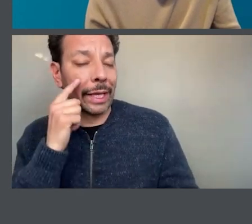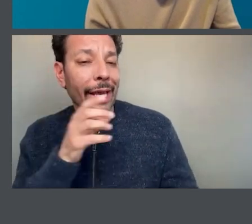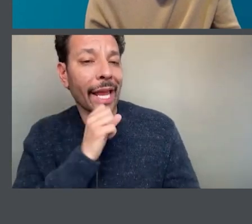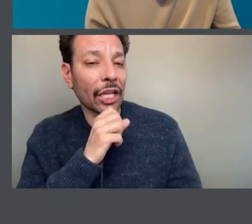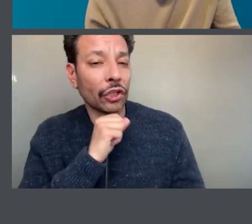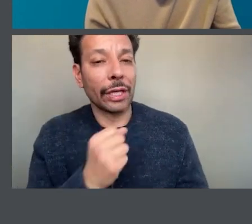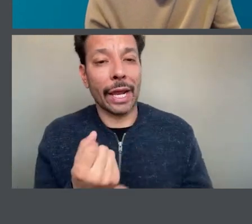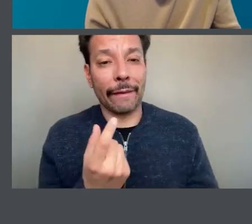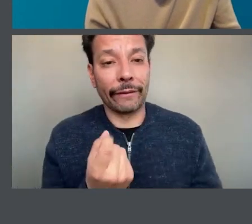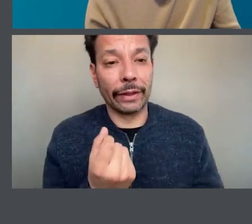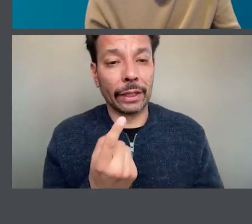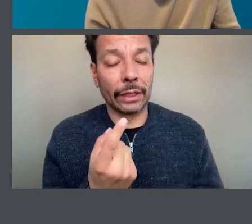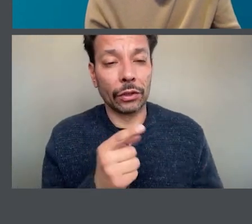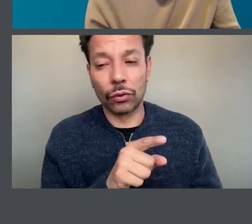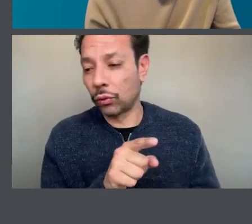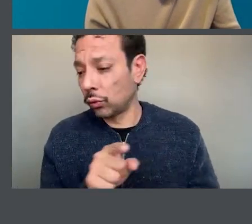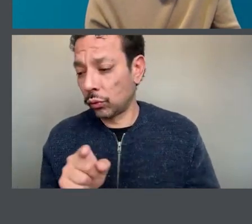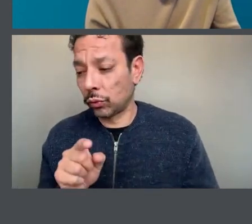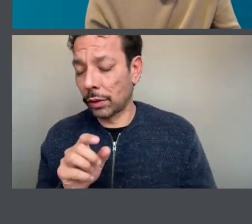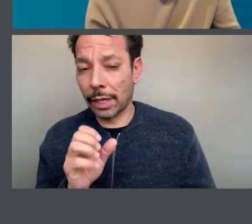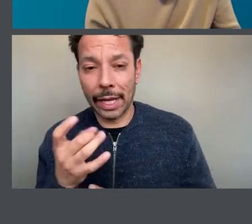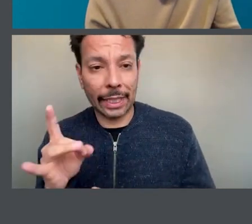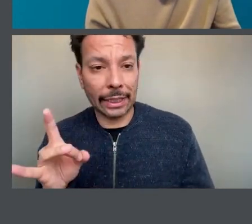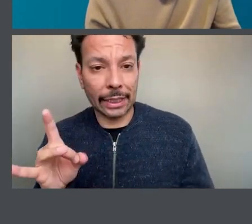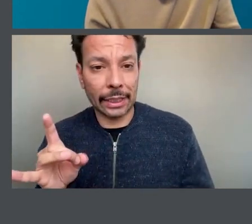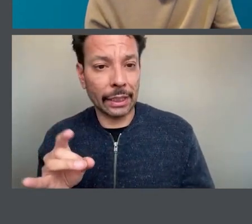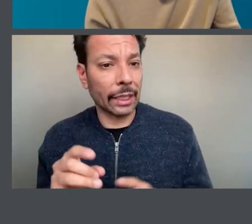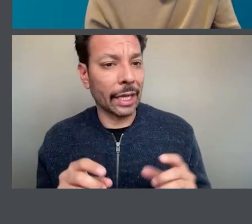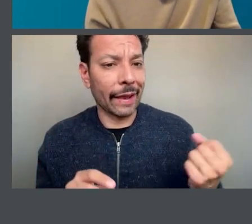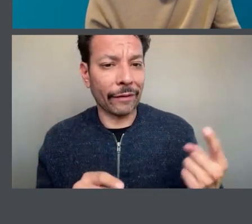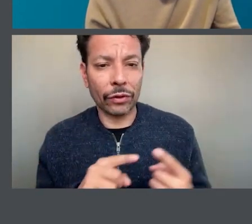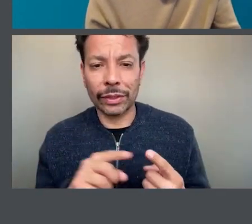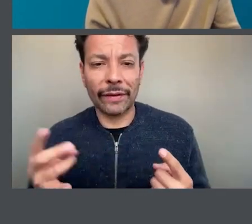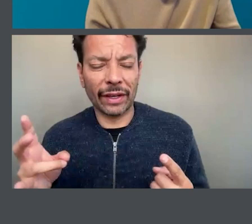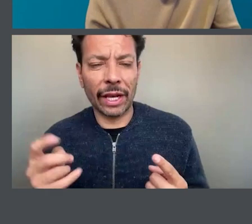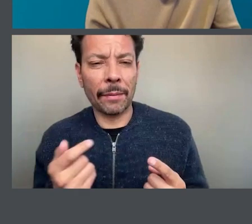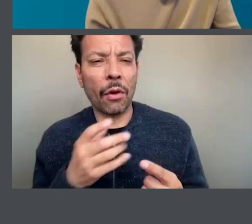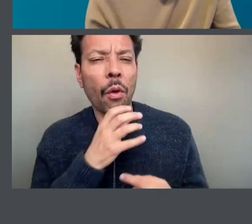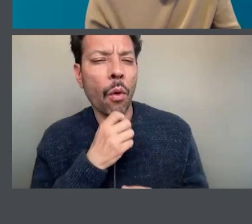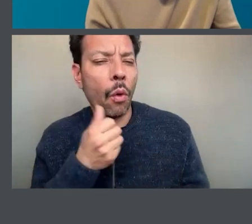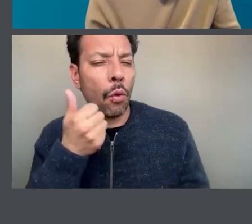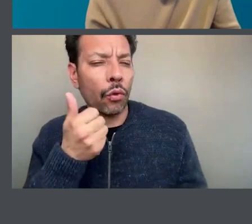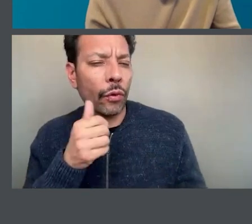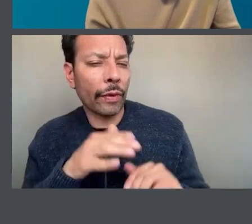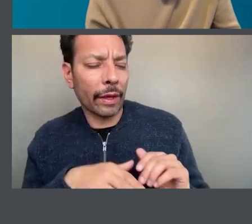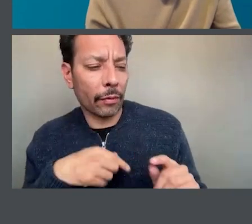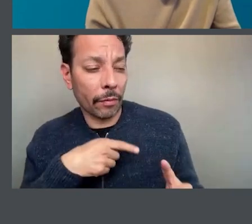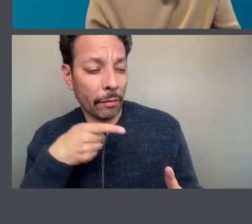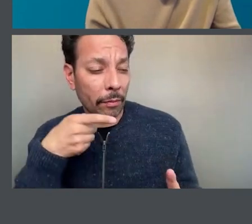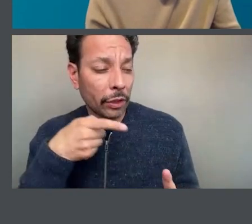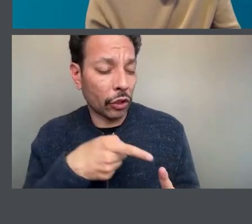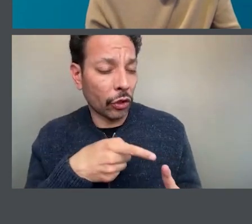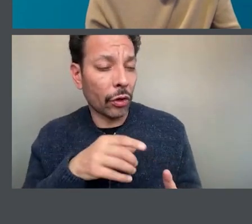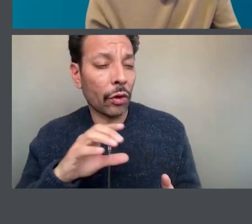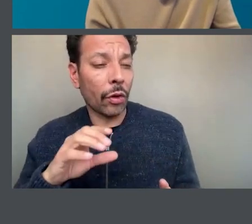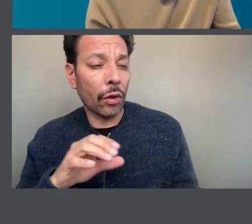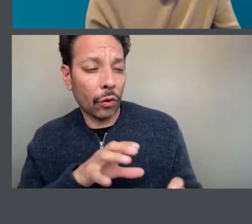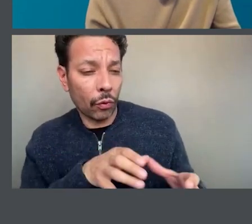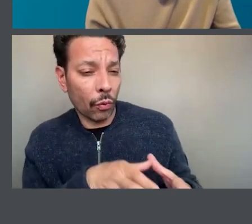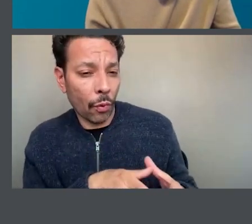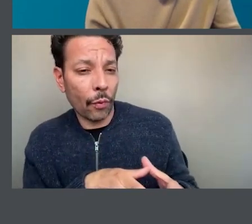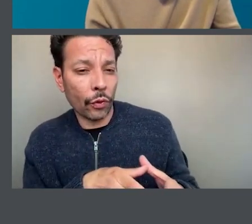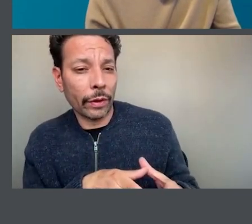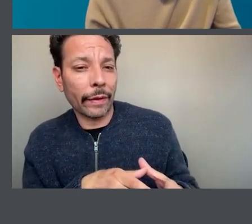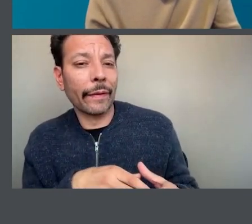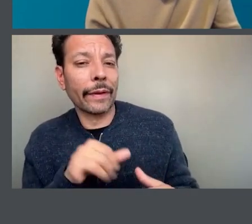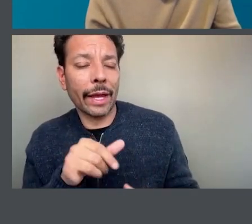age 11 to 18 or 11 to 17, so a little bit older than our particular cohort.